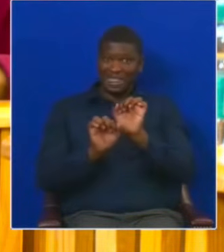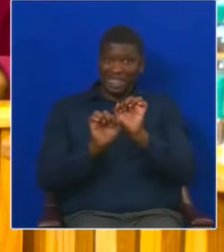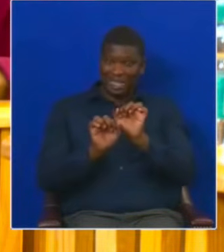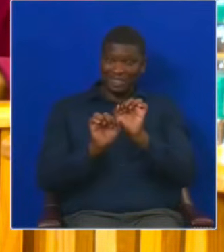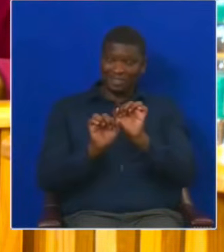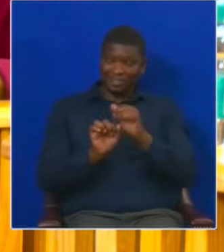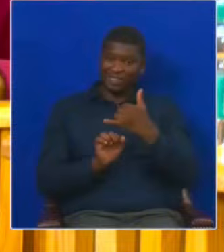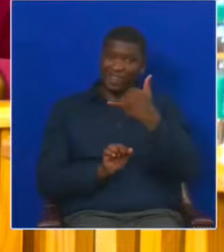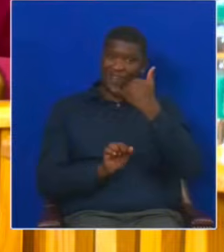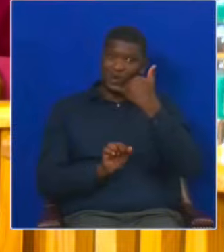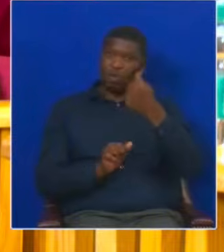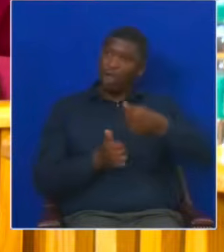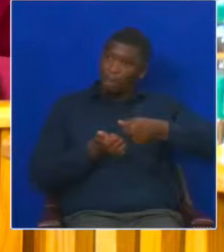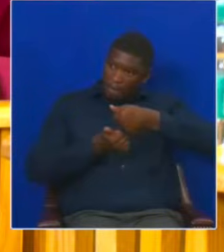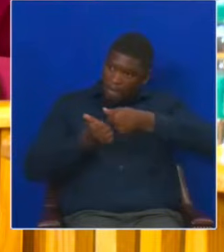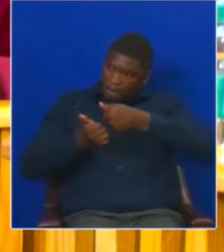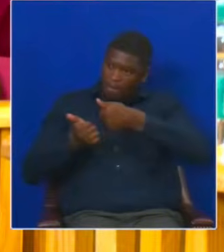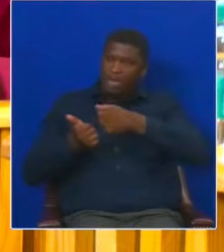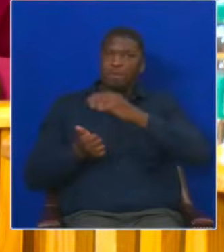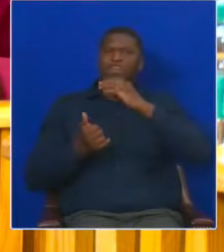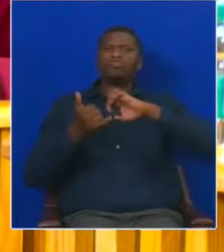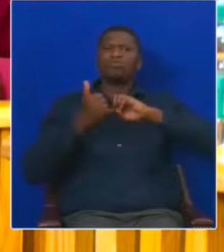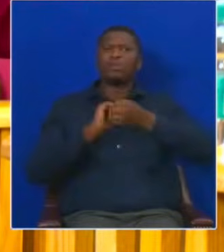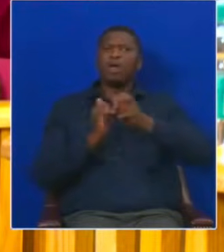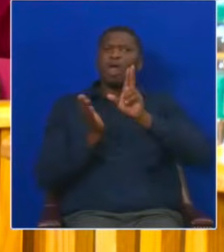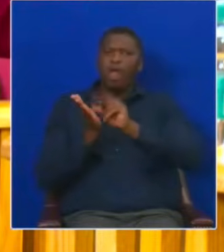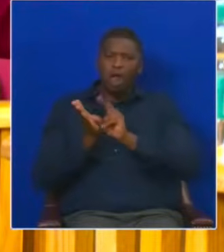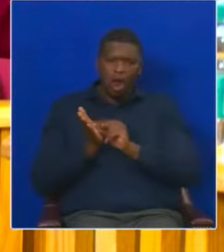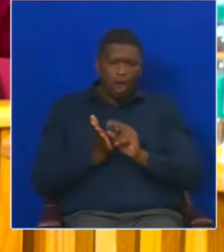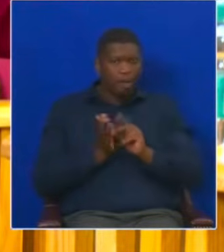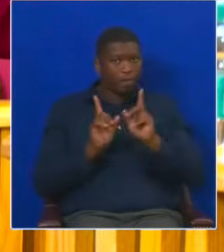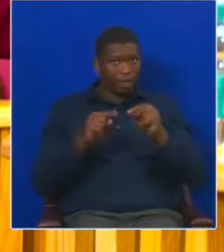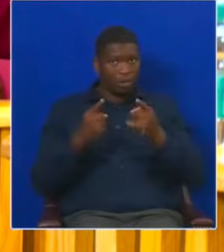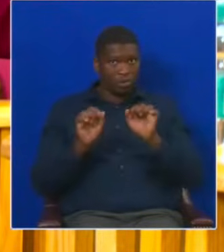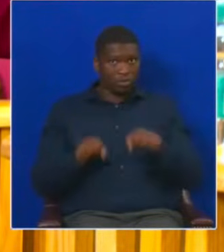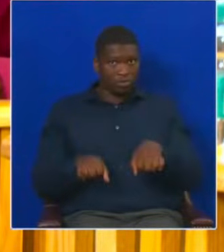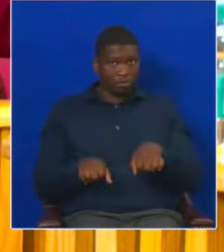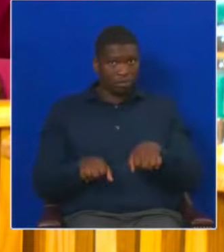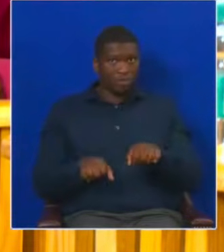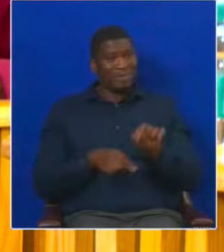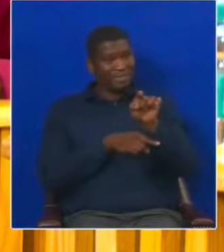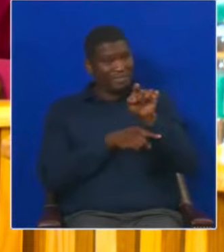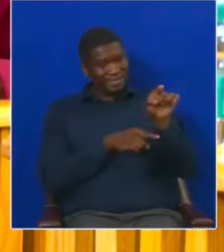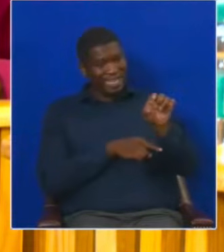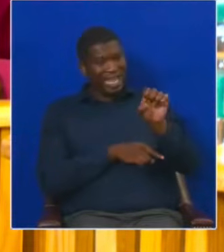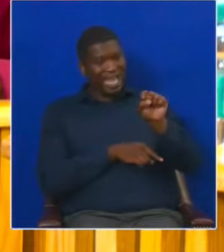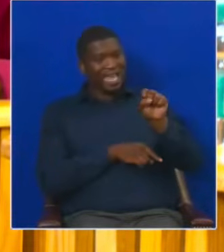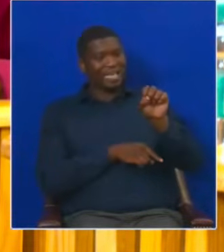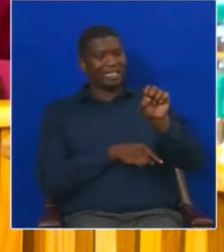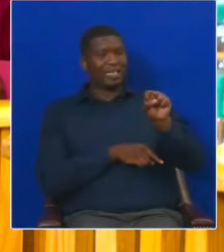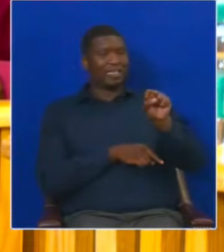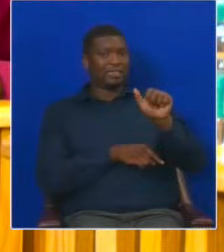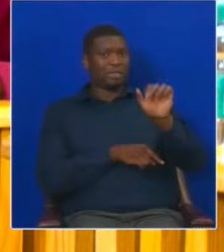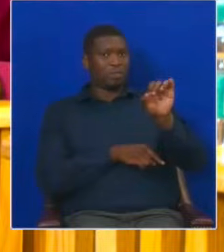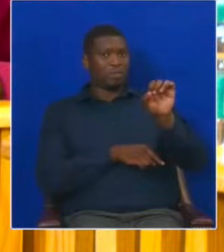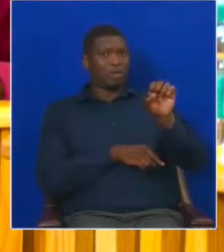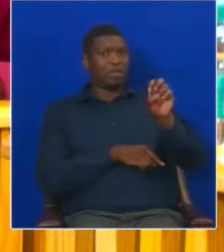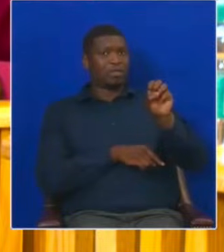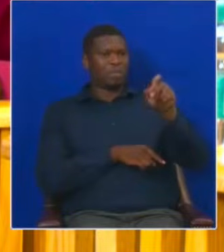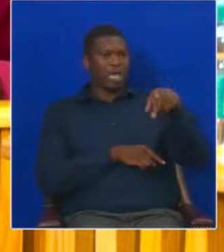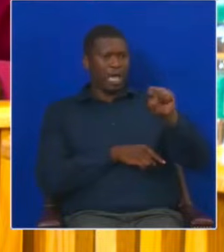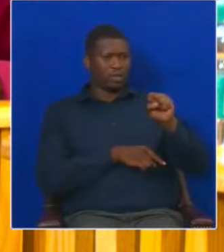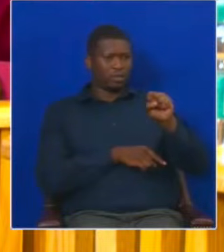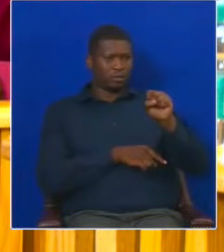not be downloaded by either the SAPS Cybercrimes Unit or the private sector service